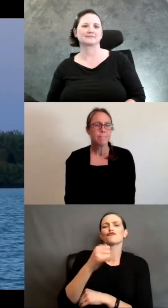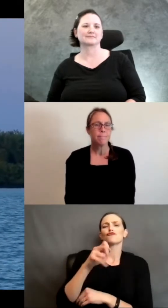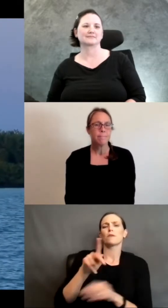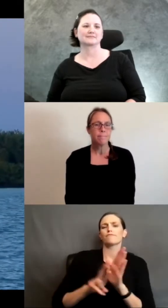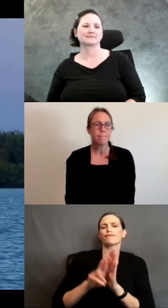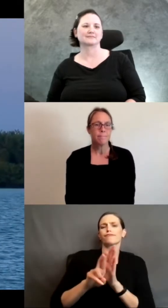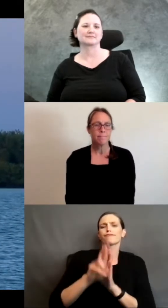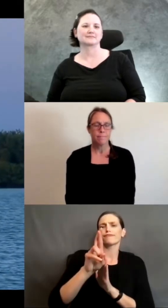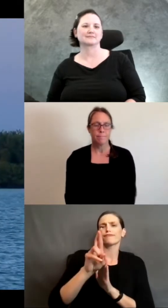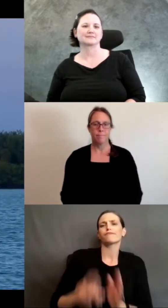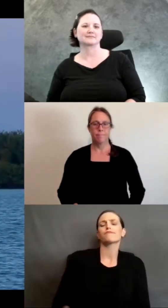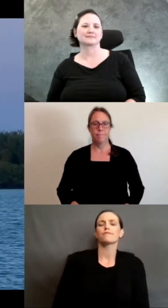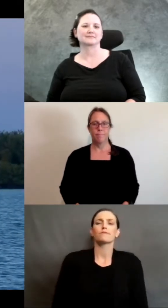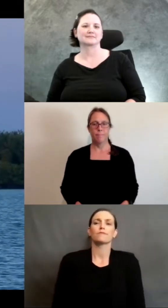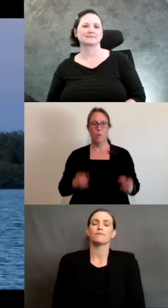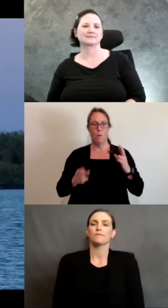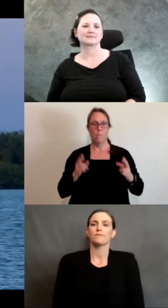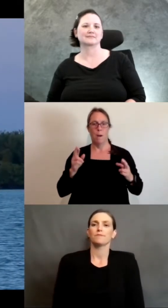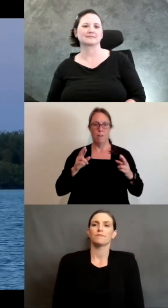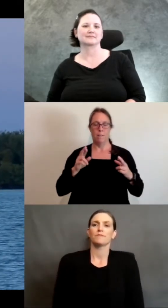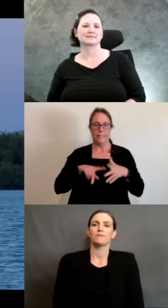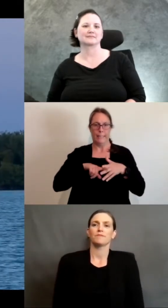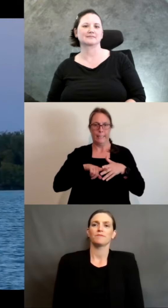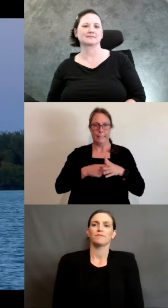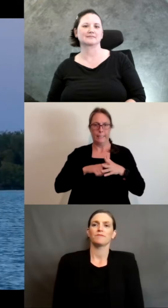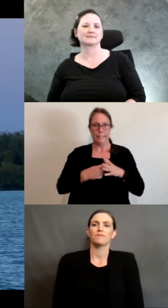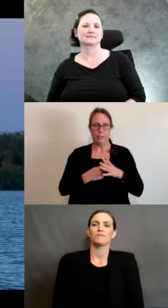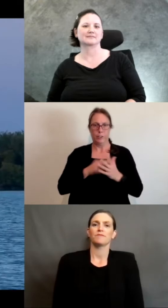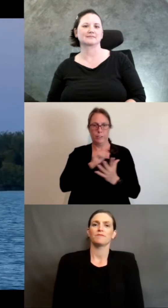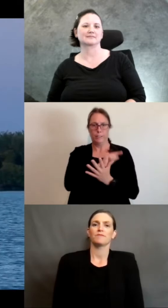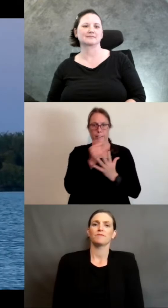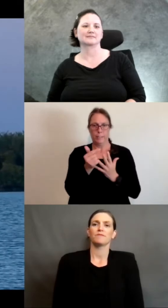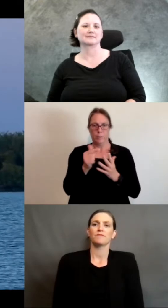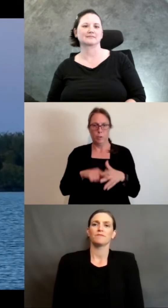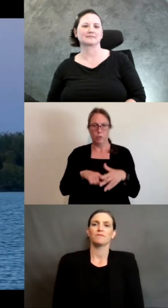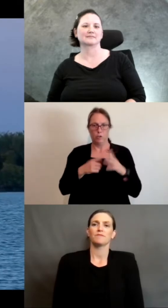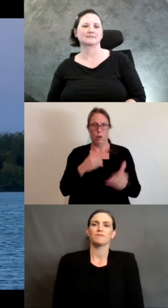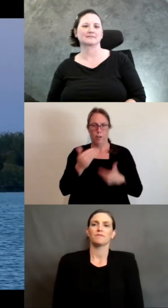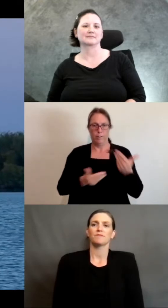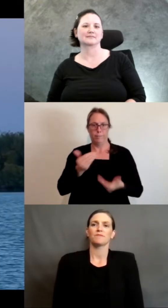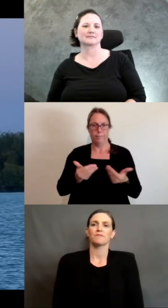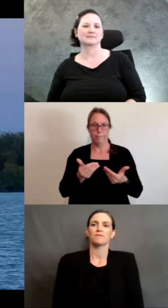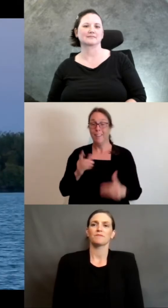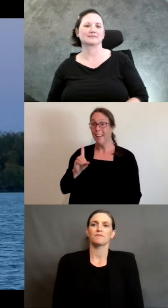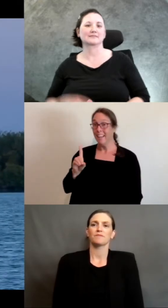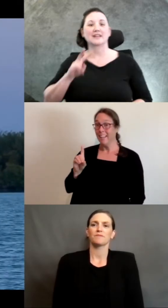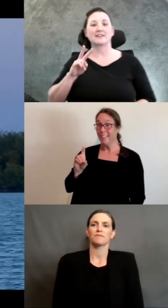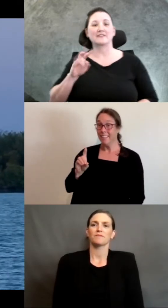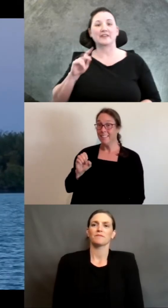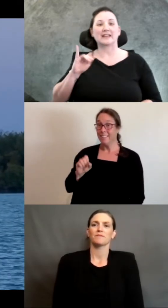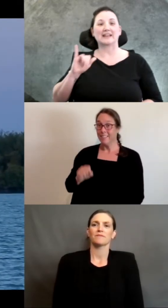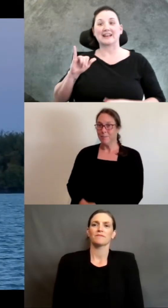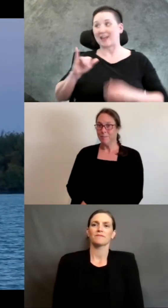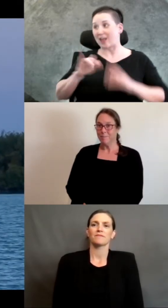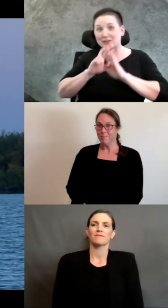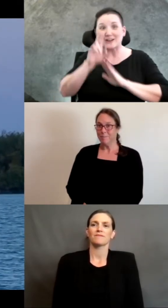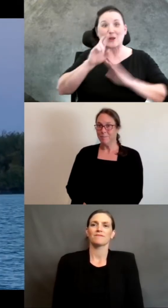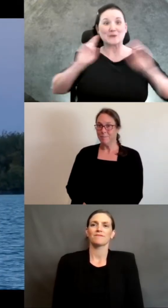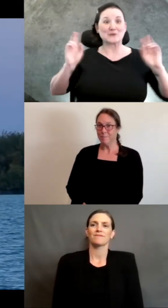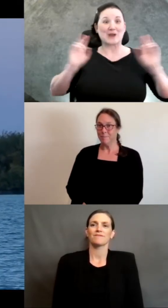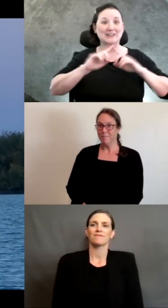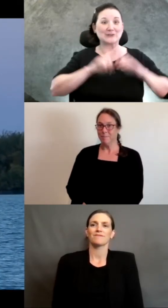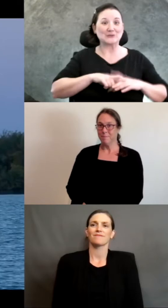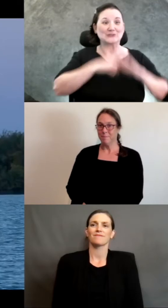Ignition sequence has started. Destiny capsule preparing to take off. Destination